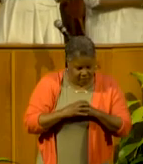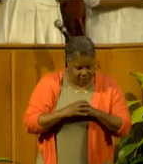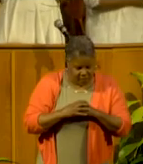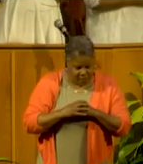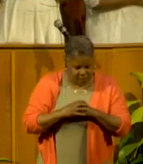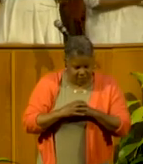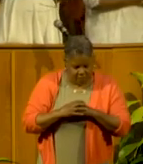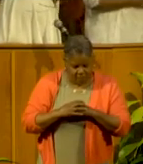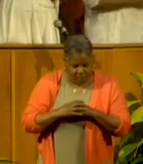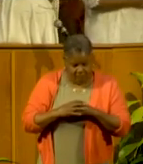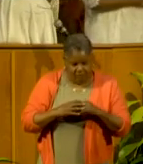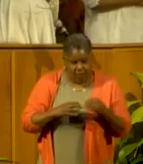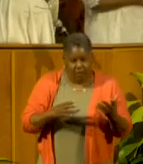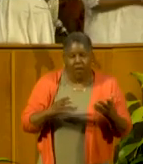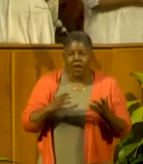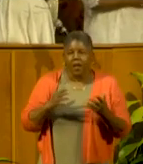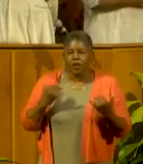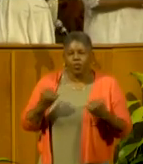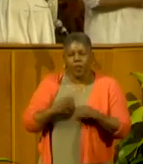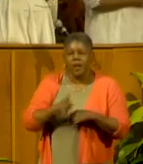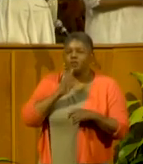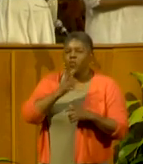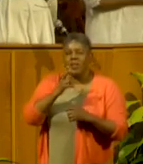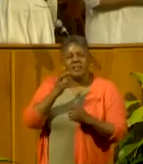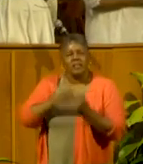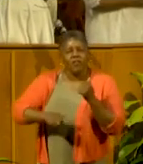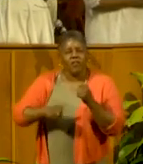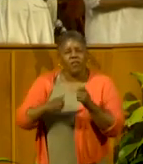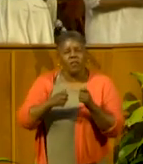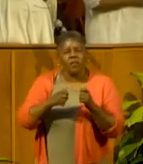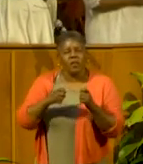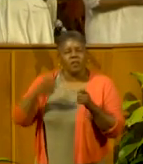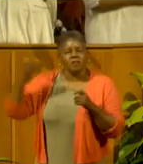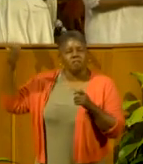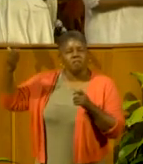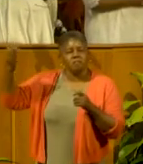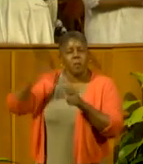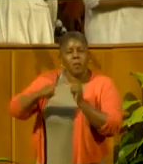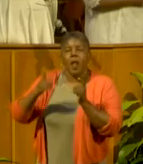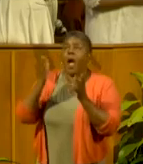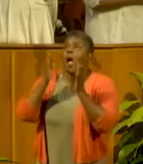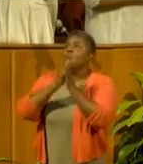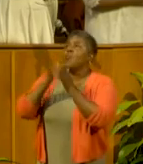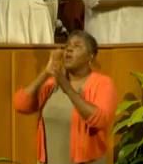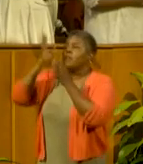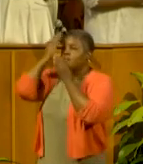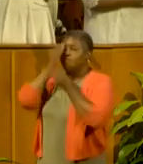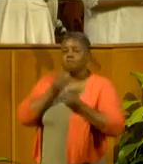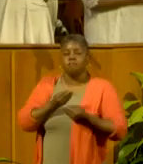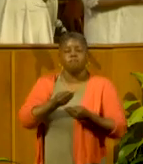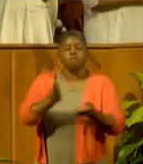God, there's a hard word today, but I pray that the deliverance will come.